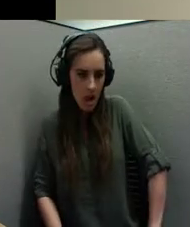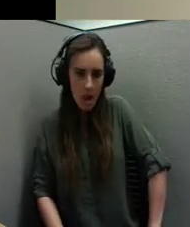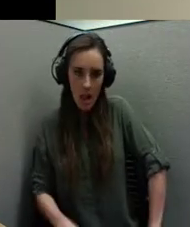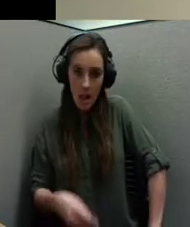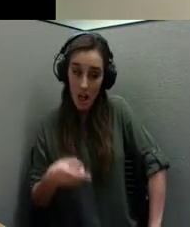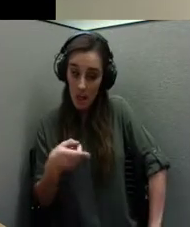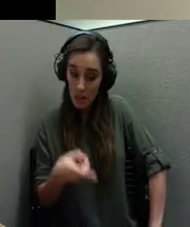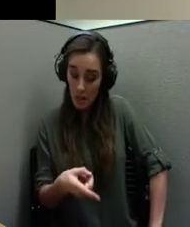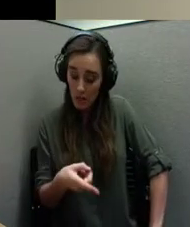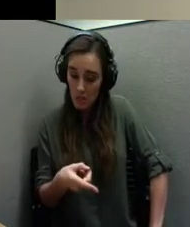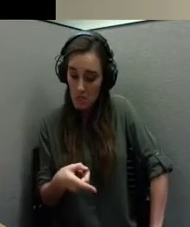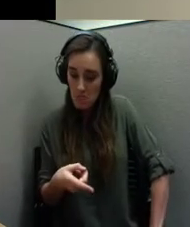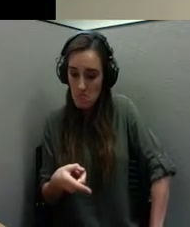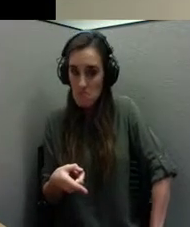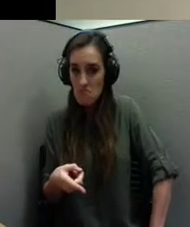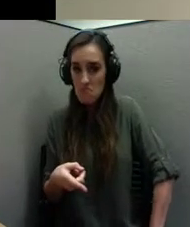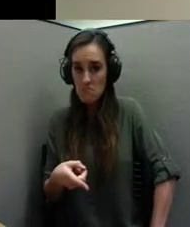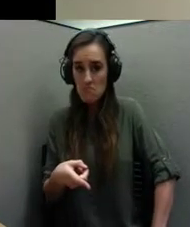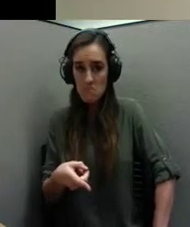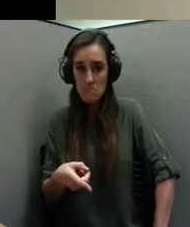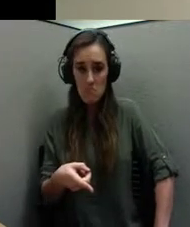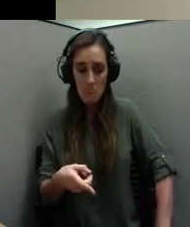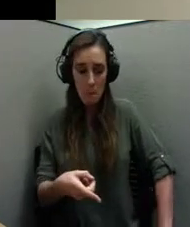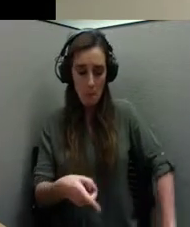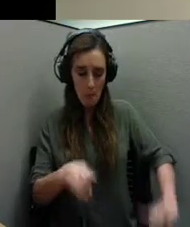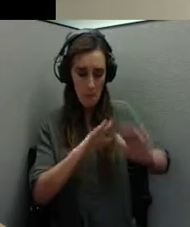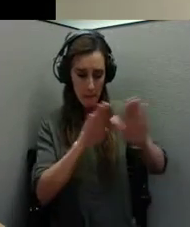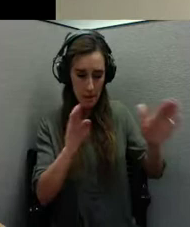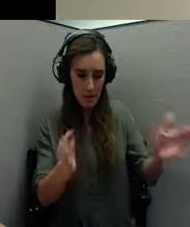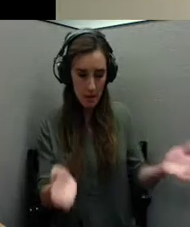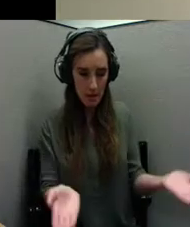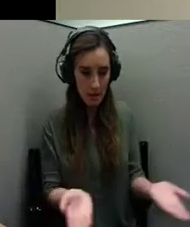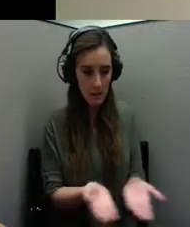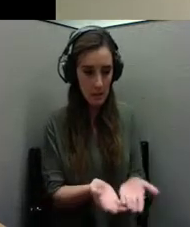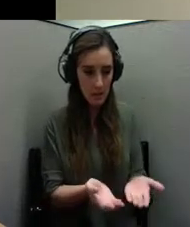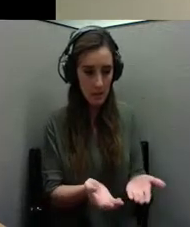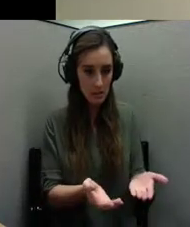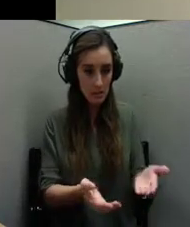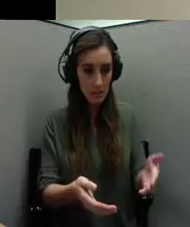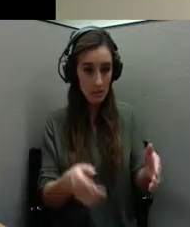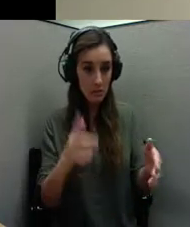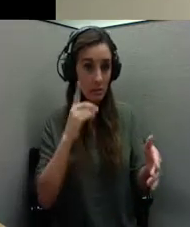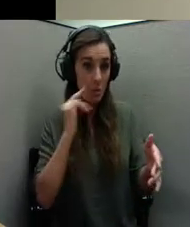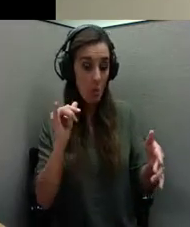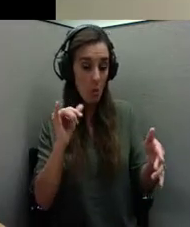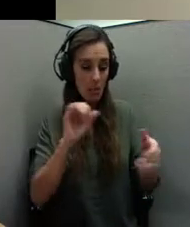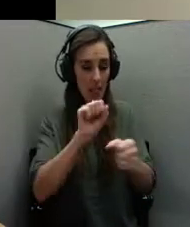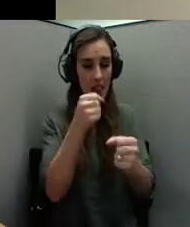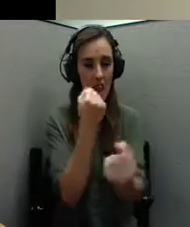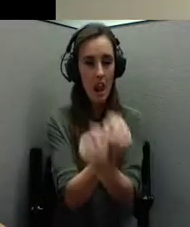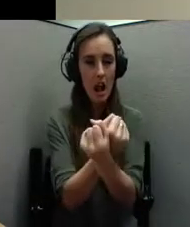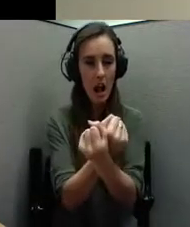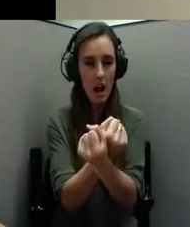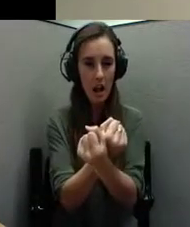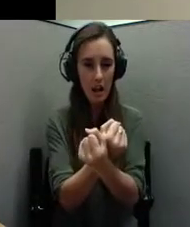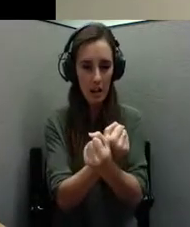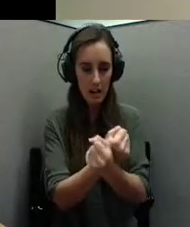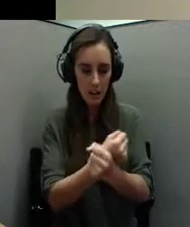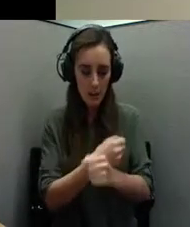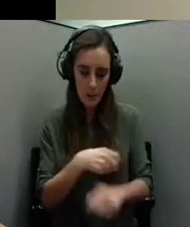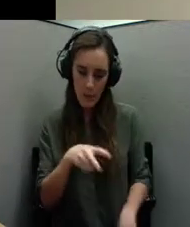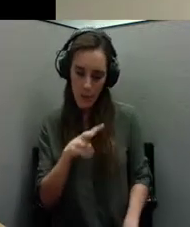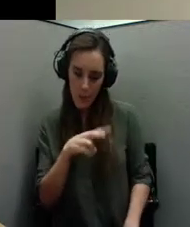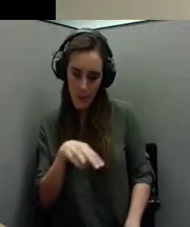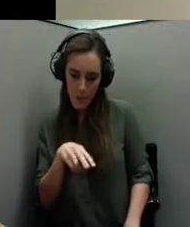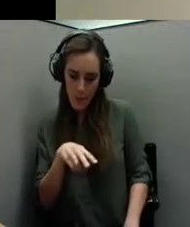there, on that golden box, was a golden lock. And he thought, if there's a